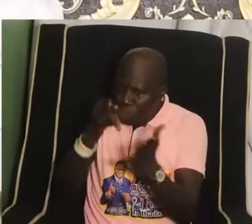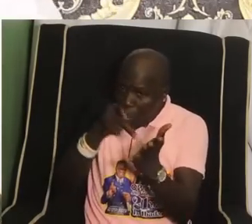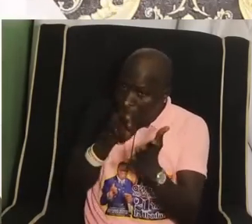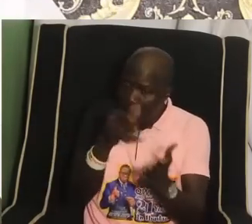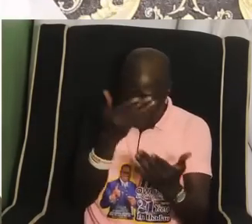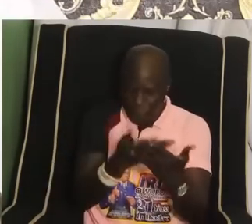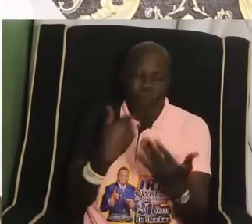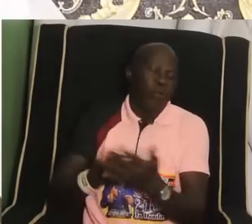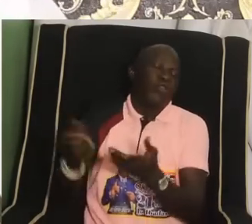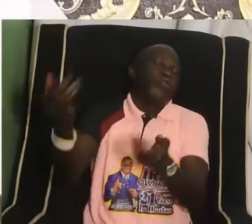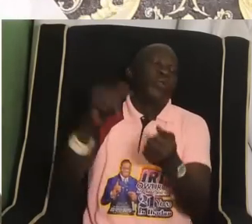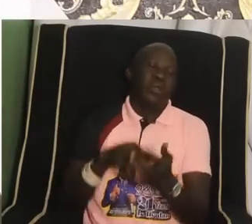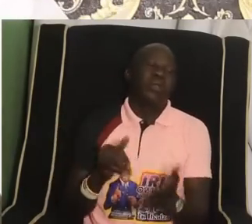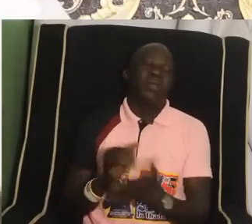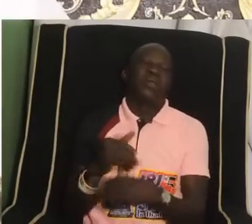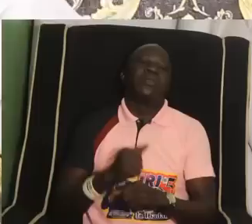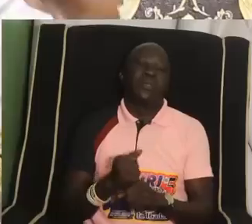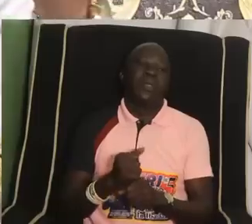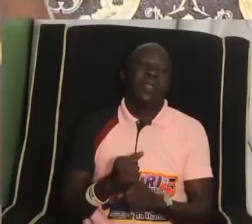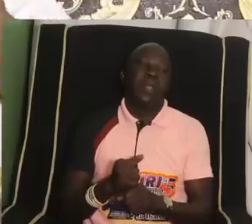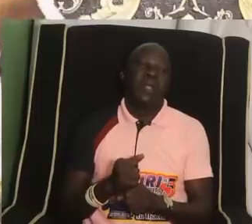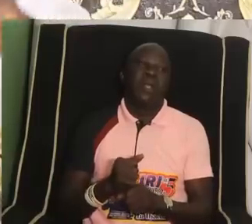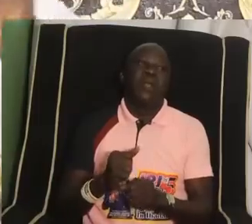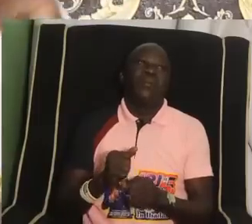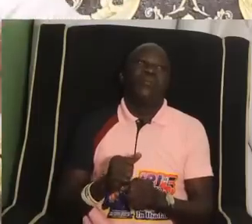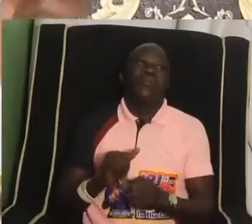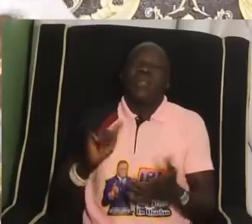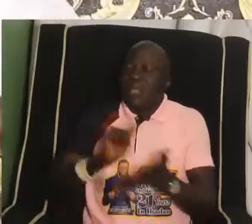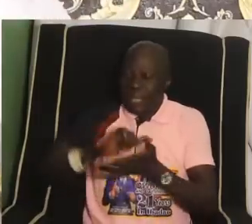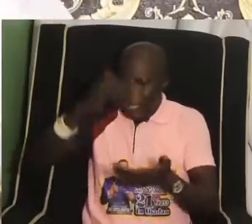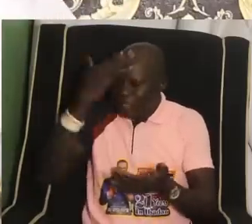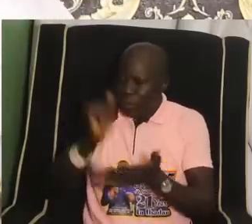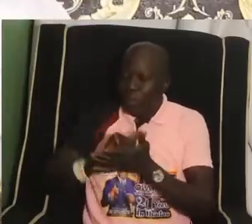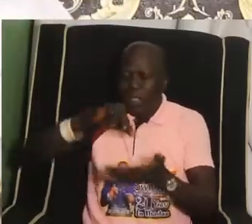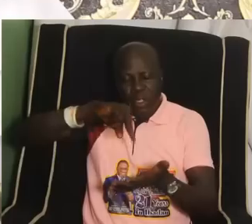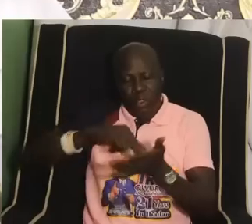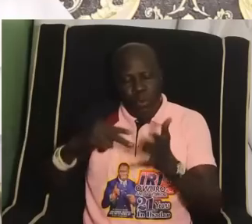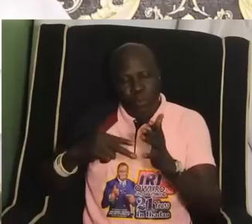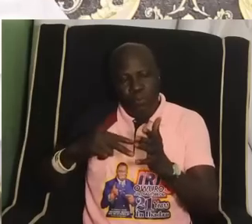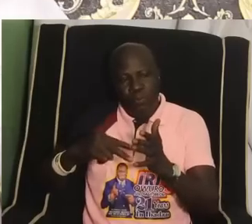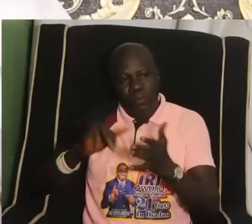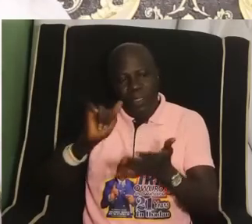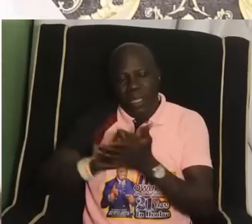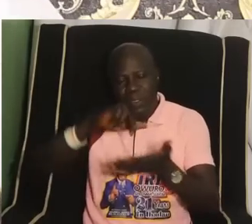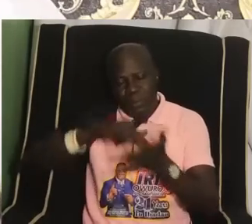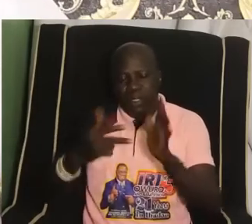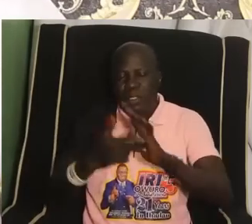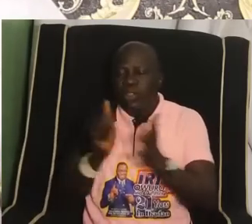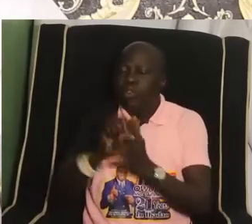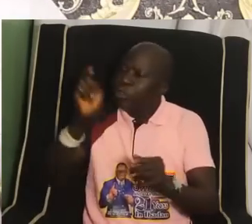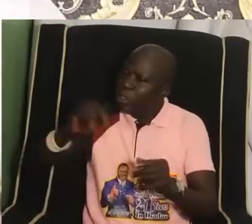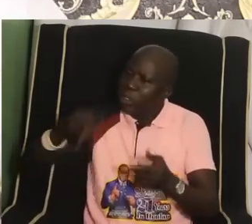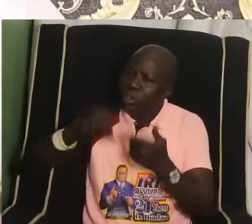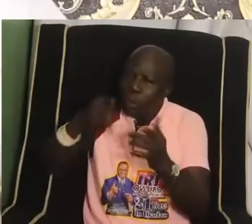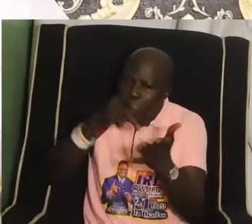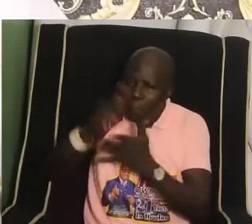you know that you pay a price before you can get it. O mi ko ma san o ma pay price kan. That means you need to pay